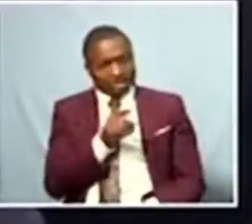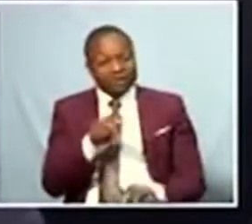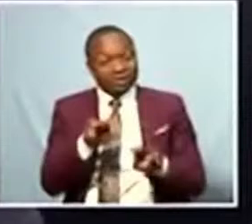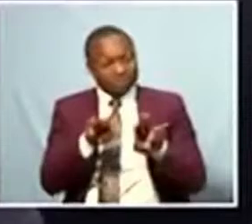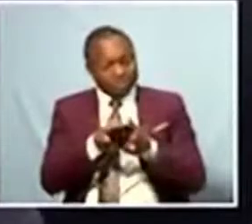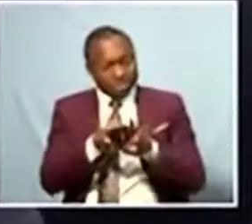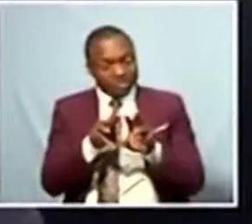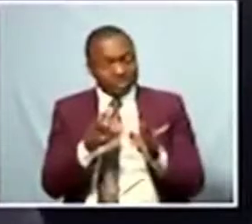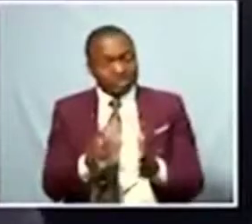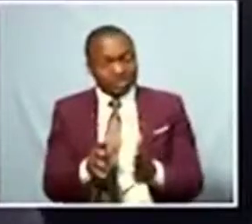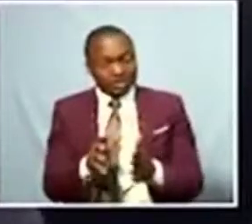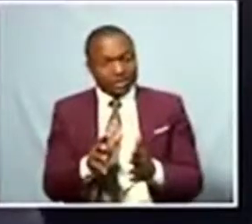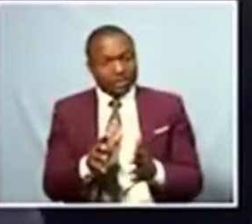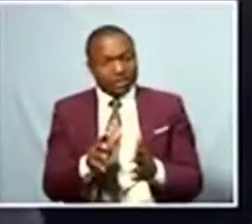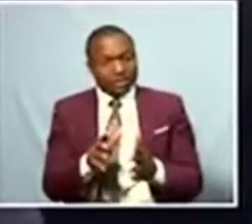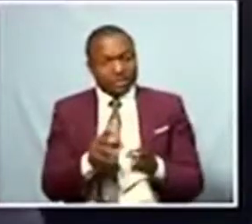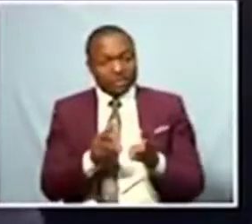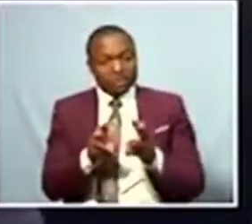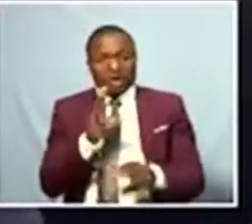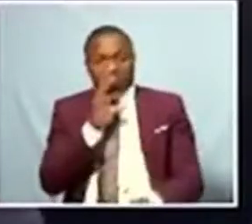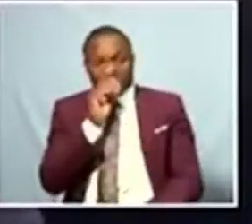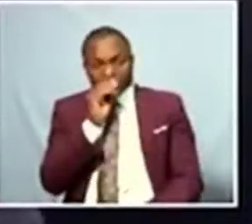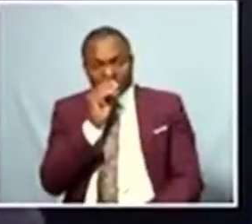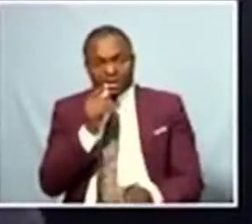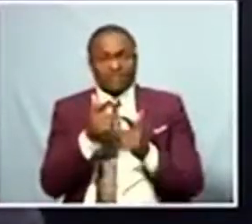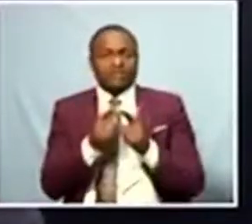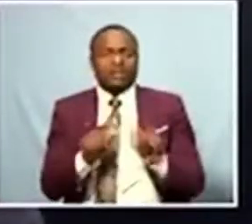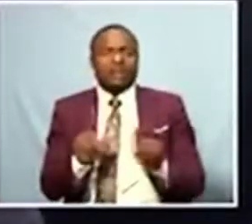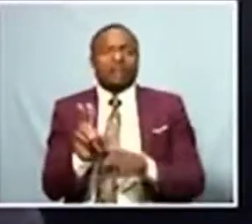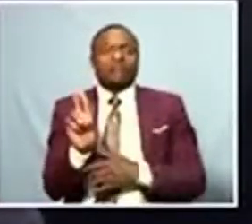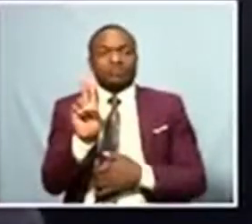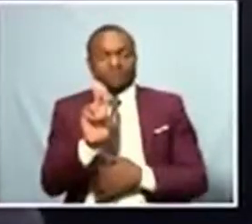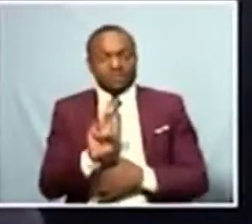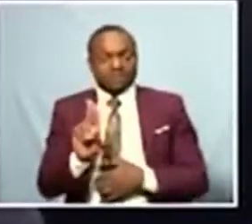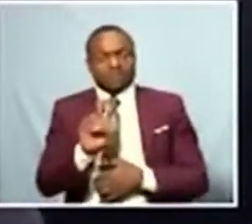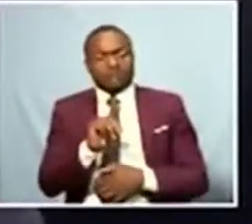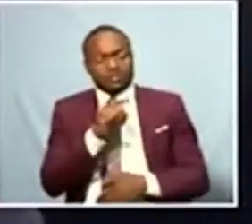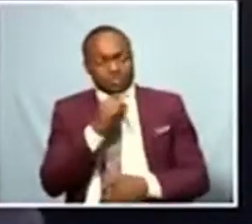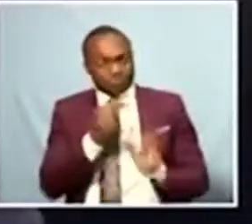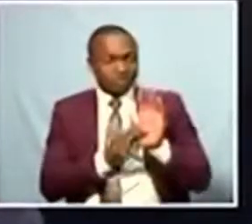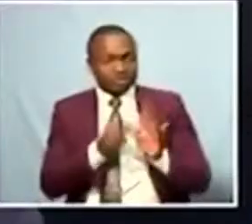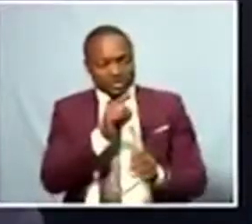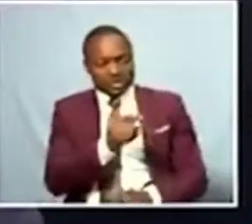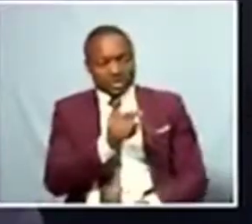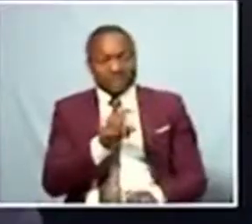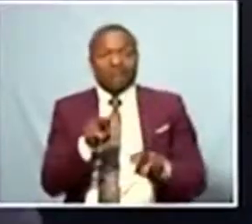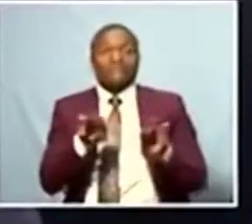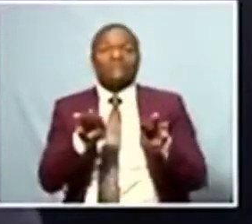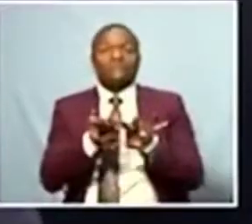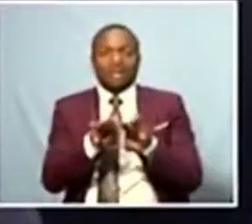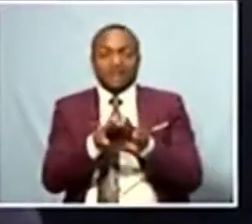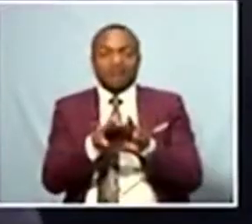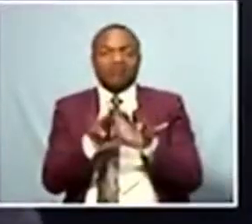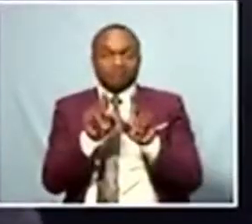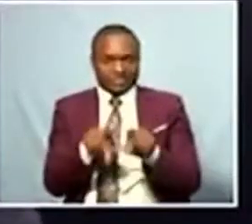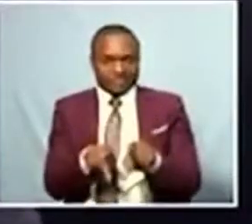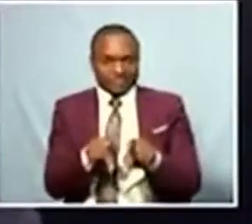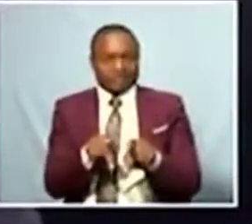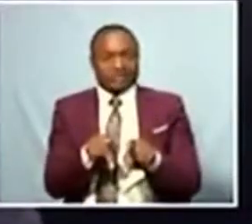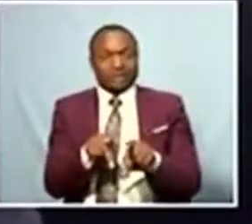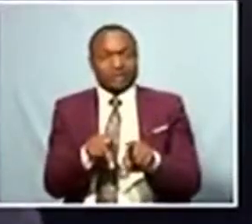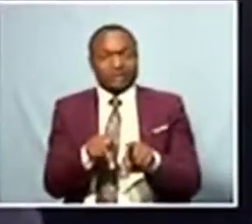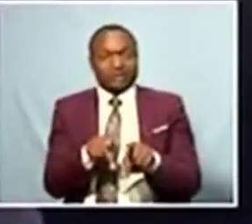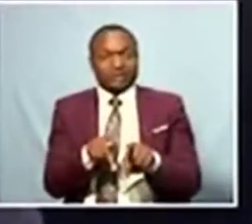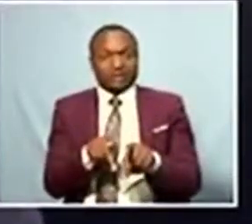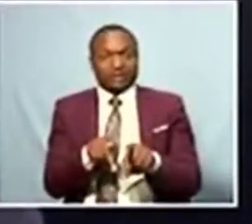They say, no, the way they speak, the language which they use, so you tell that, you know, these are Malawians. And sometimes they do useless things,